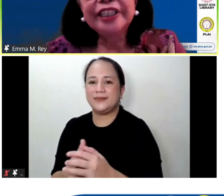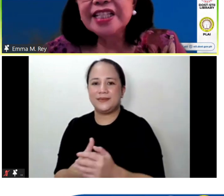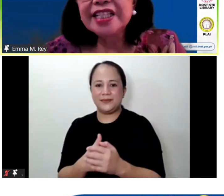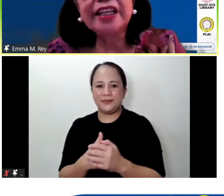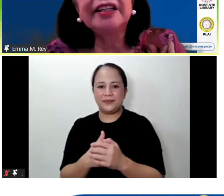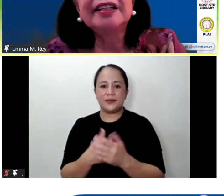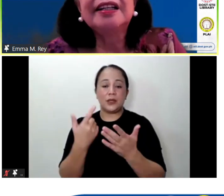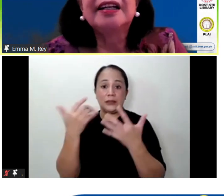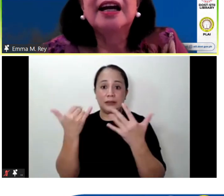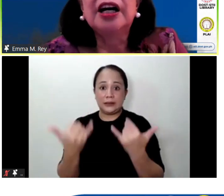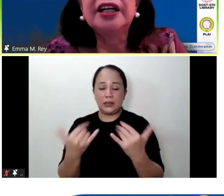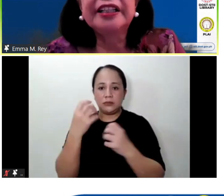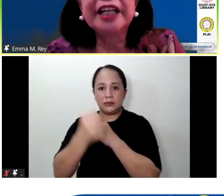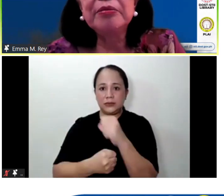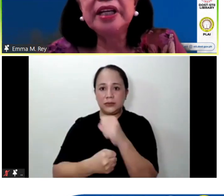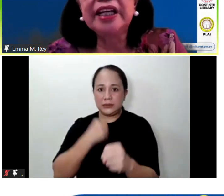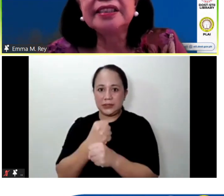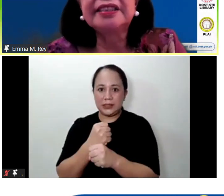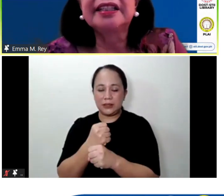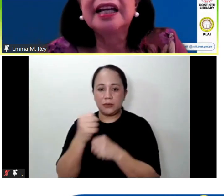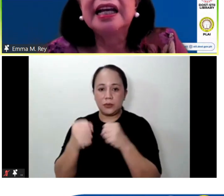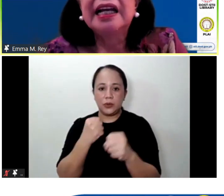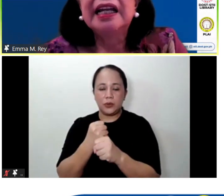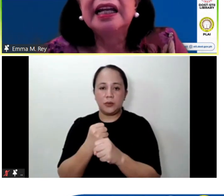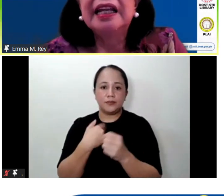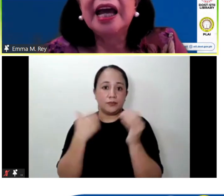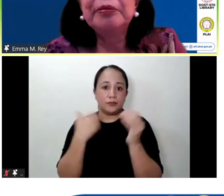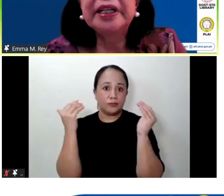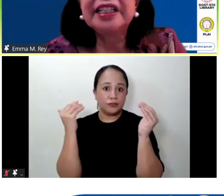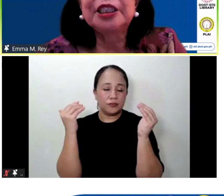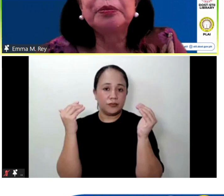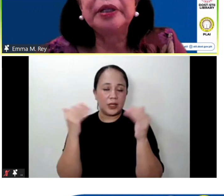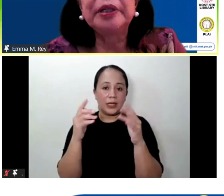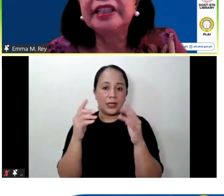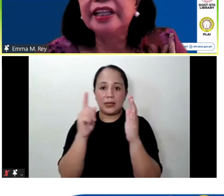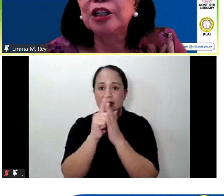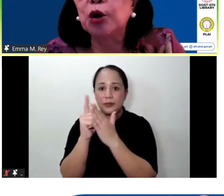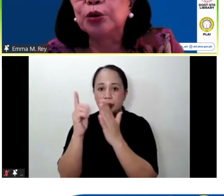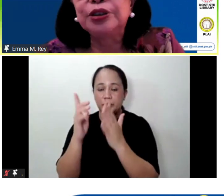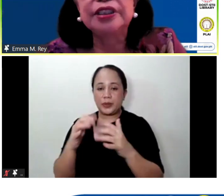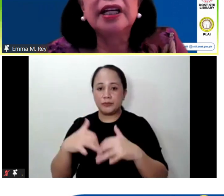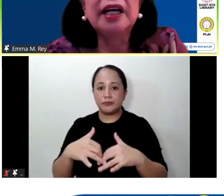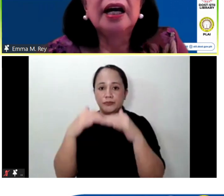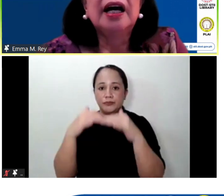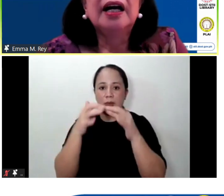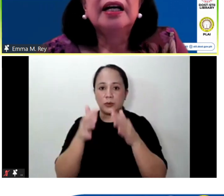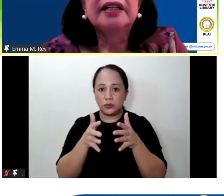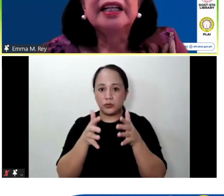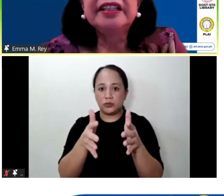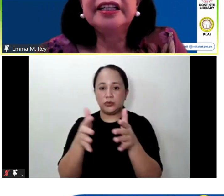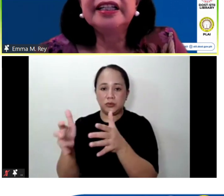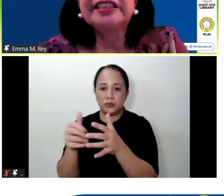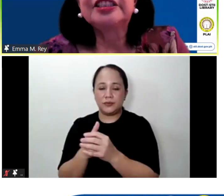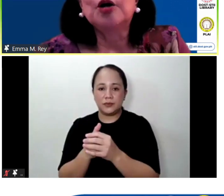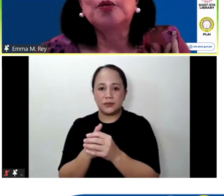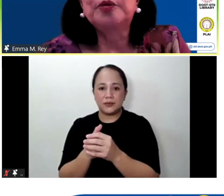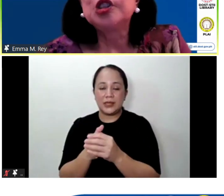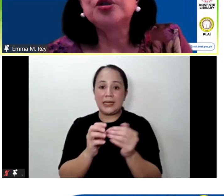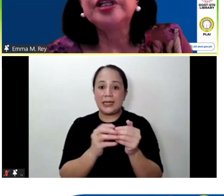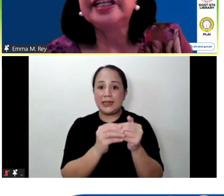For this year, our theme is Libraries Building Roads.